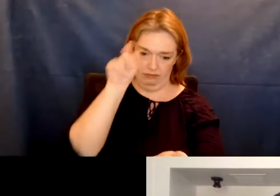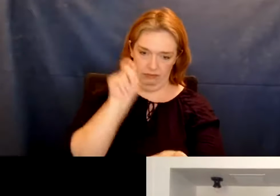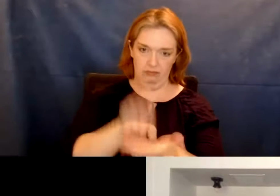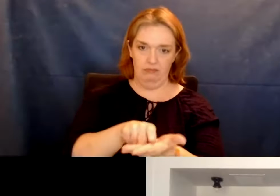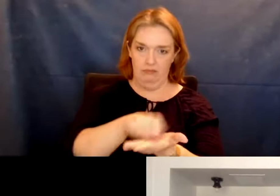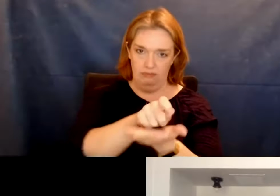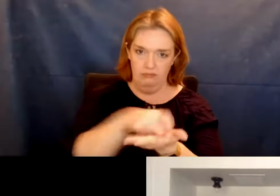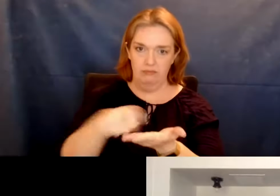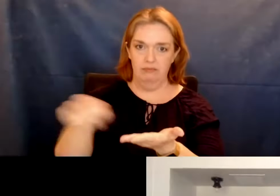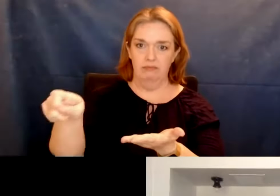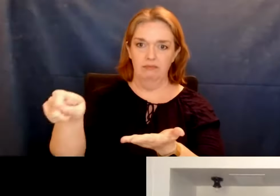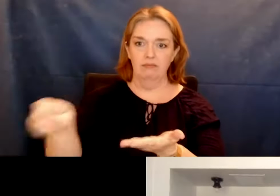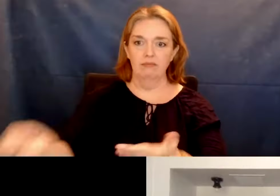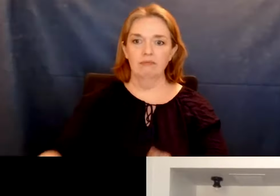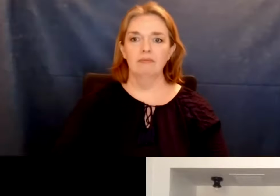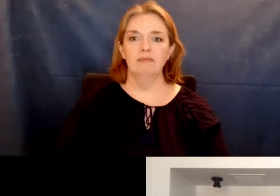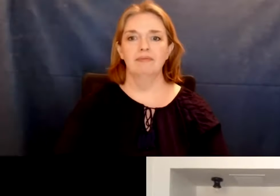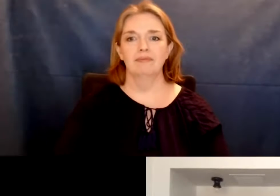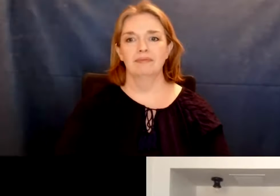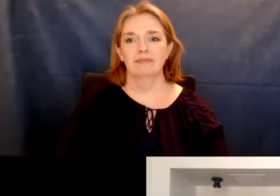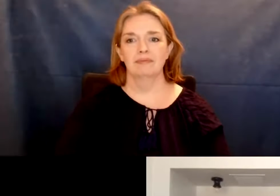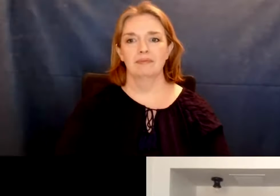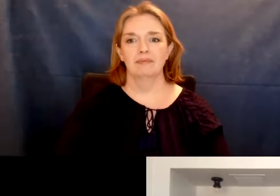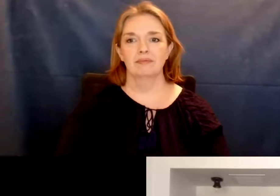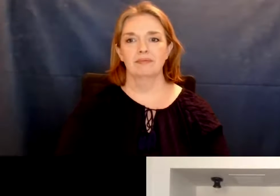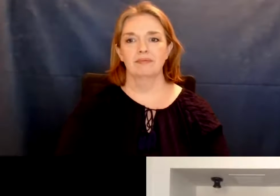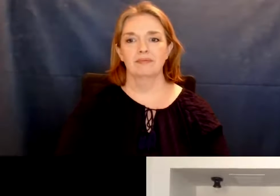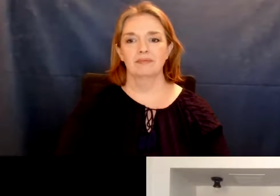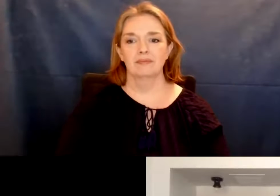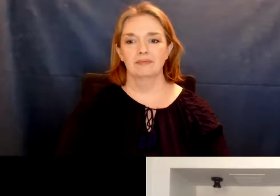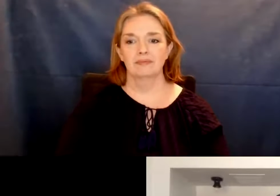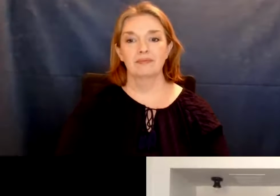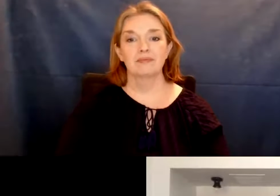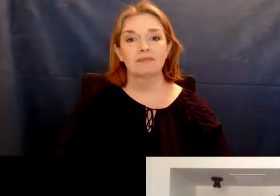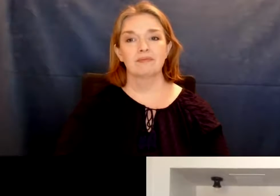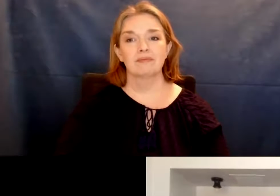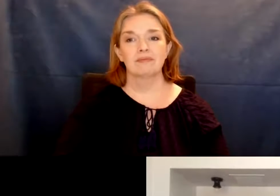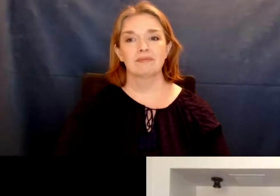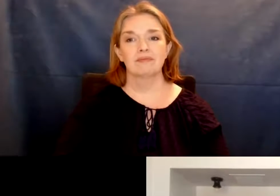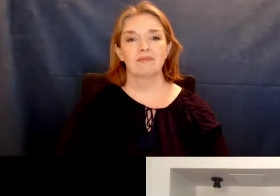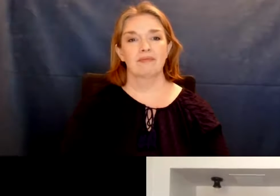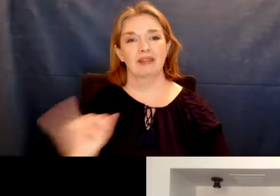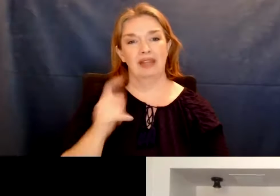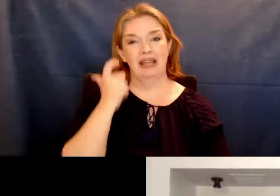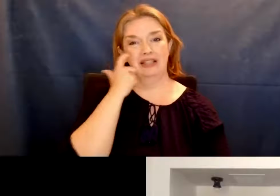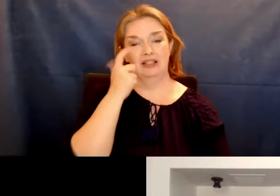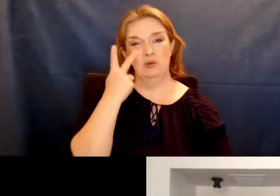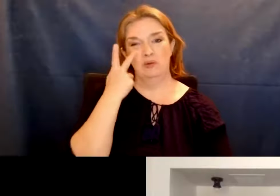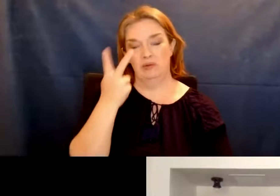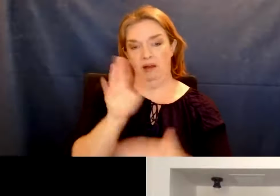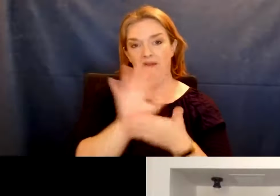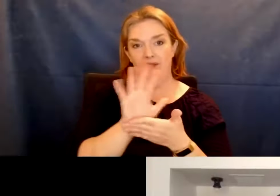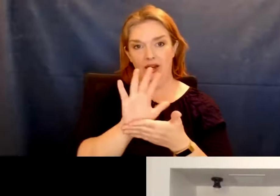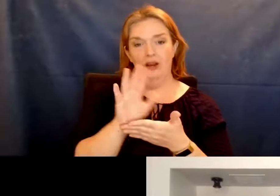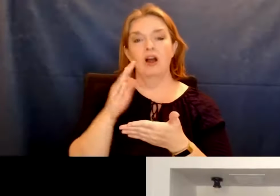video, that piece of watercolor paper, I'm writing a poem, and I start in the